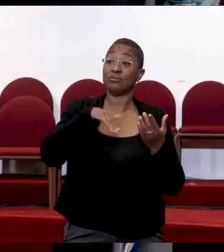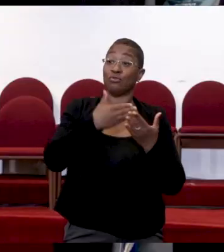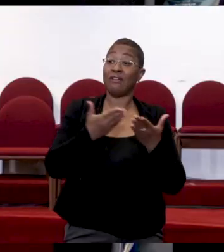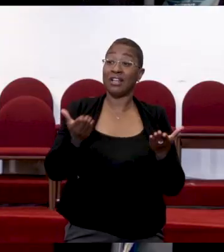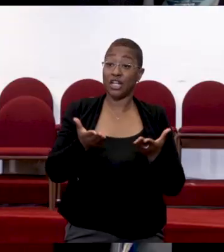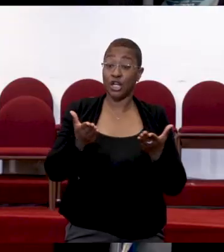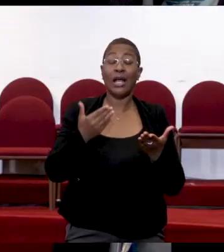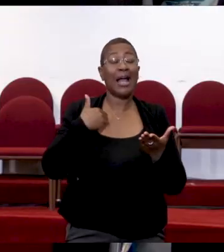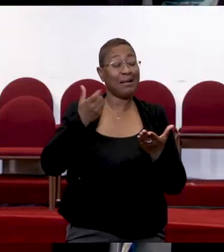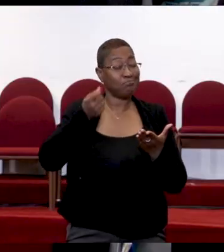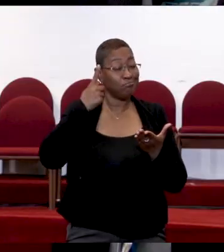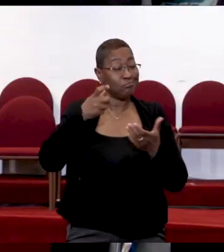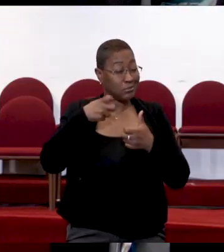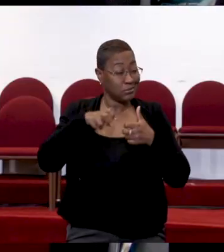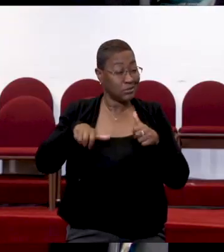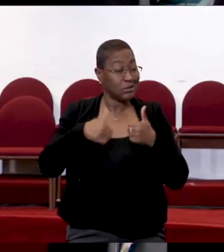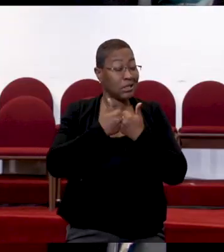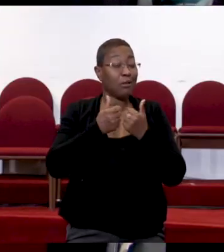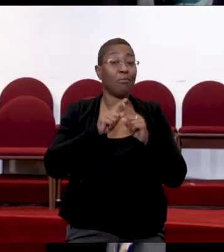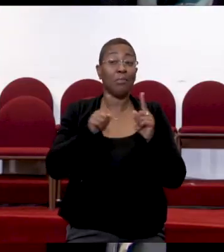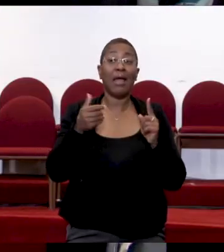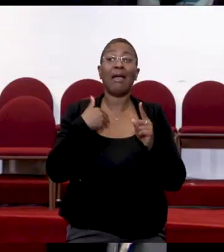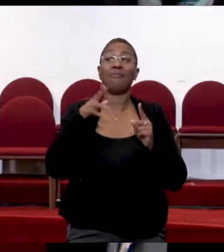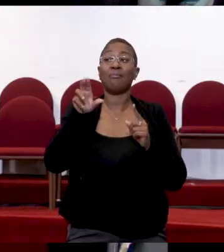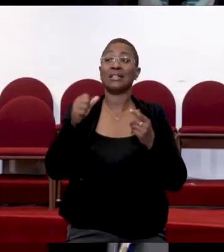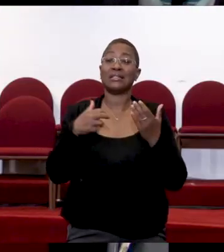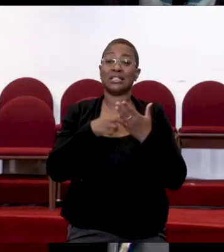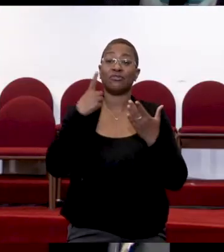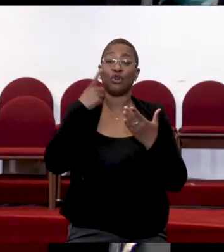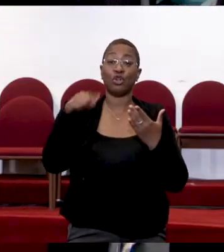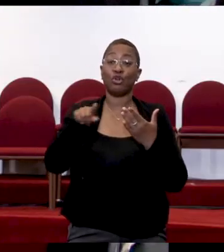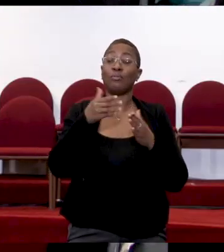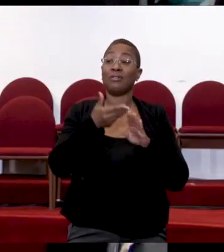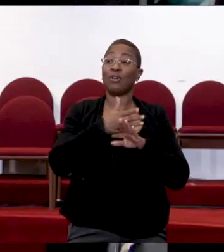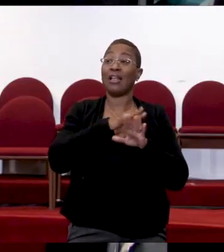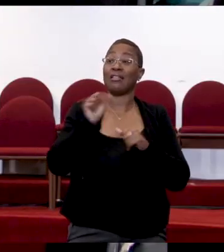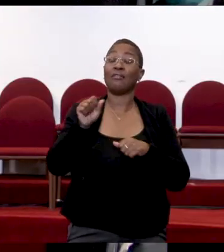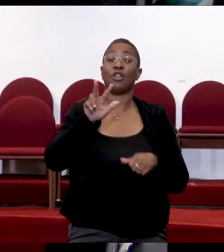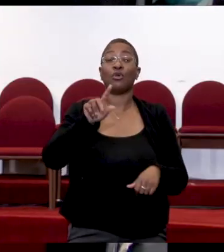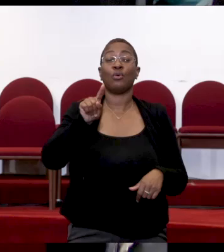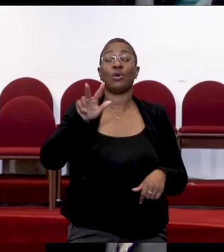difficult, but I got some bus tickets for you before I leave out. Thank you so much.